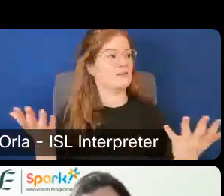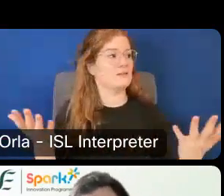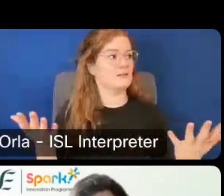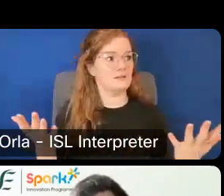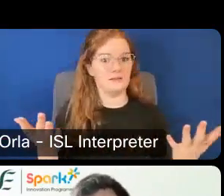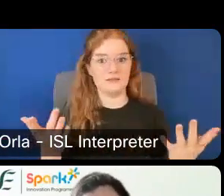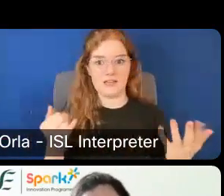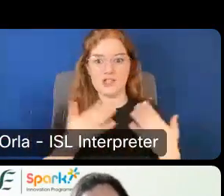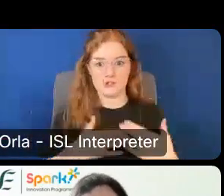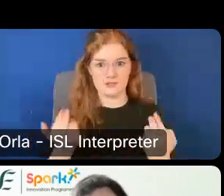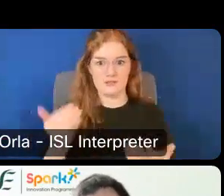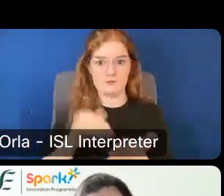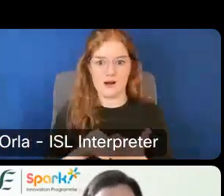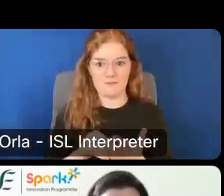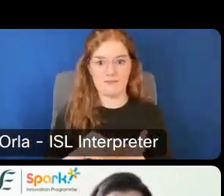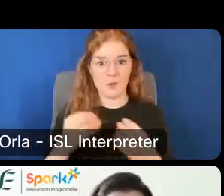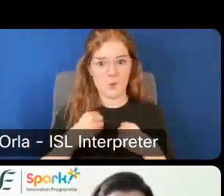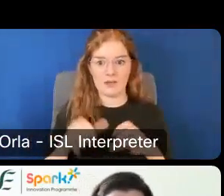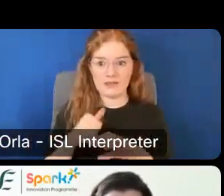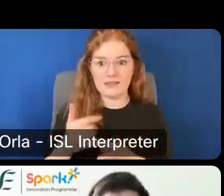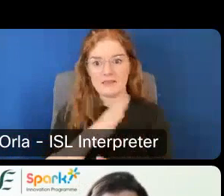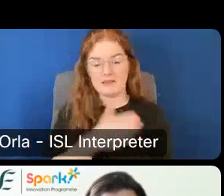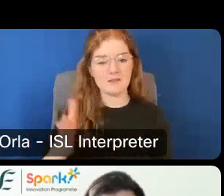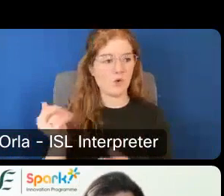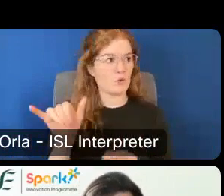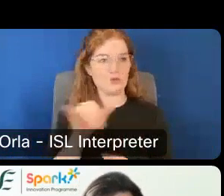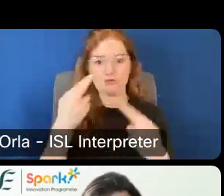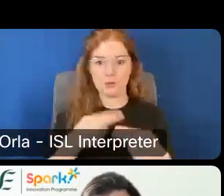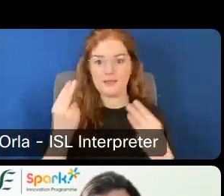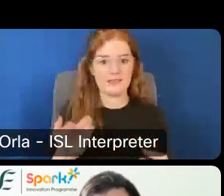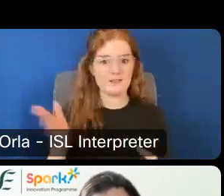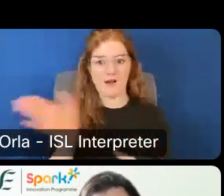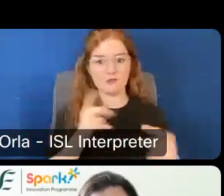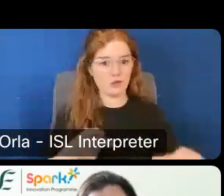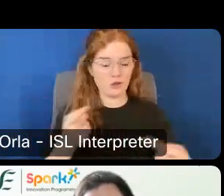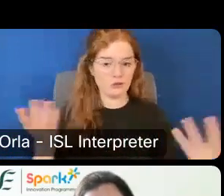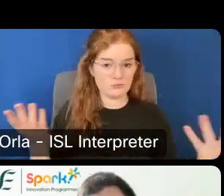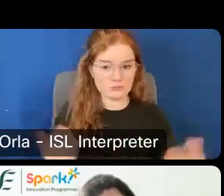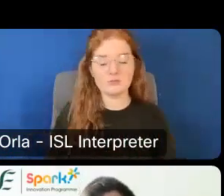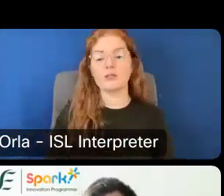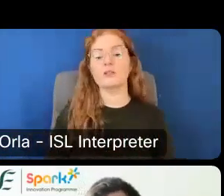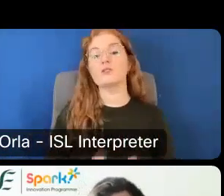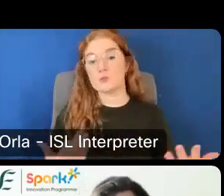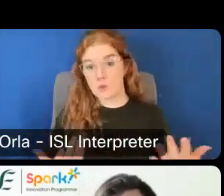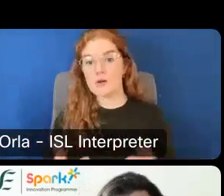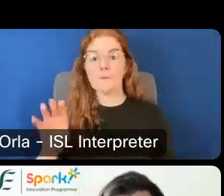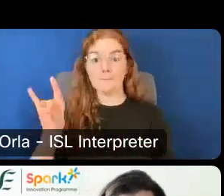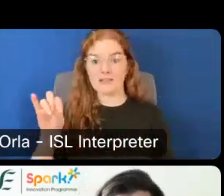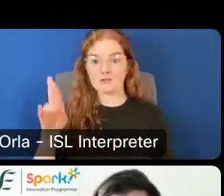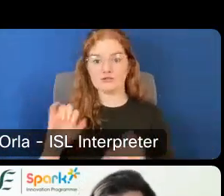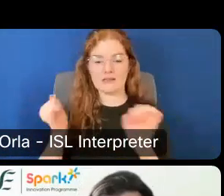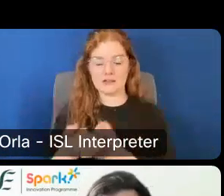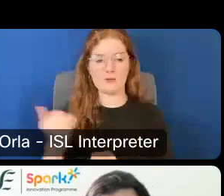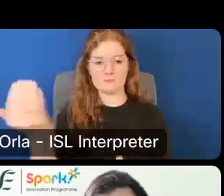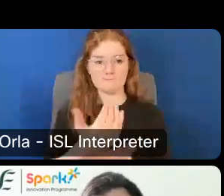to the right clinic or room that they were required to go to. So Mater Transformation used service